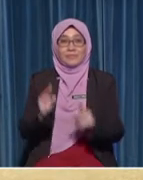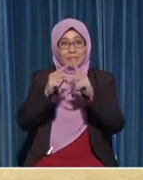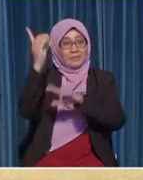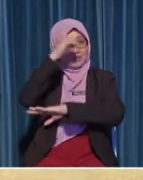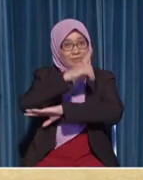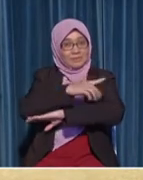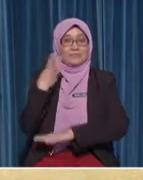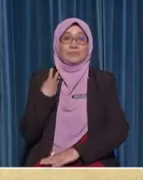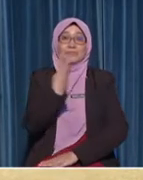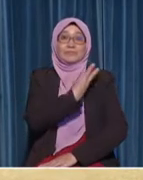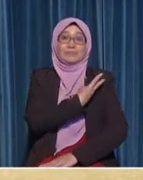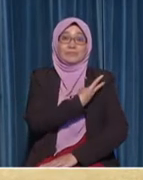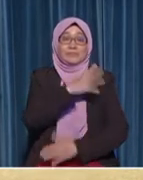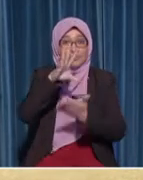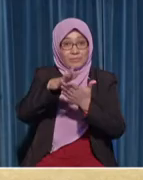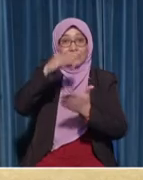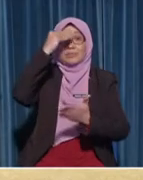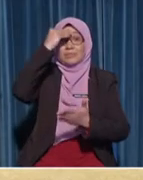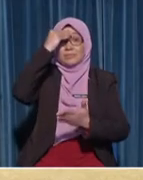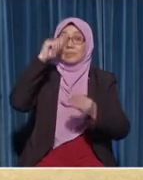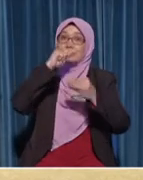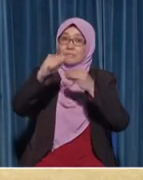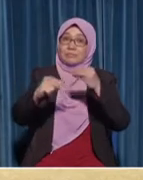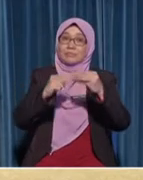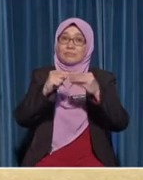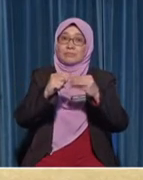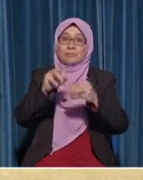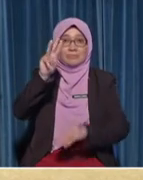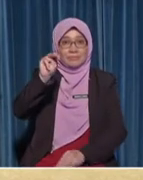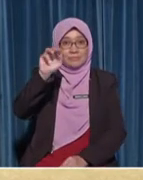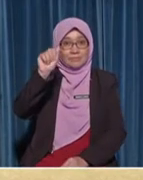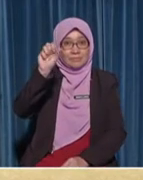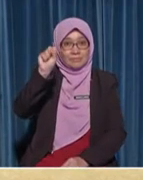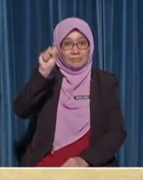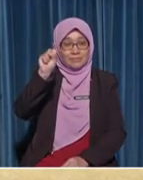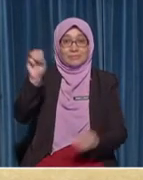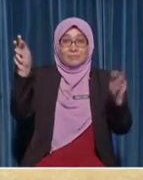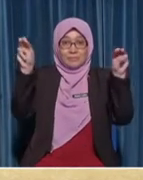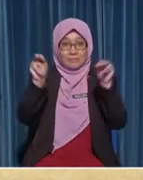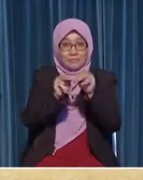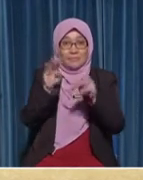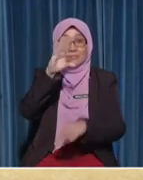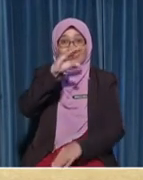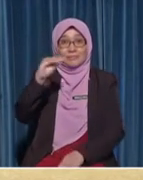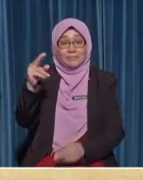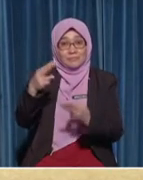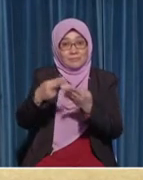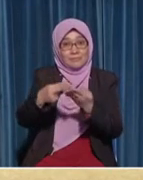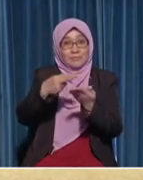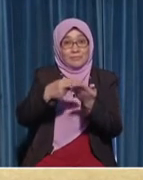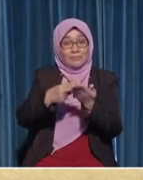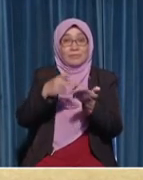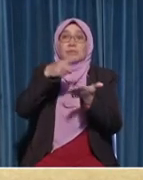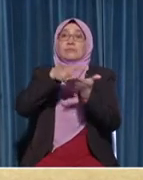Today, we are going to learn about math and its units. What are